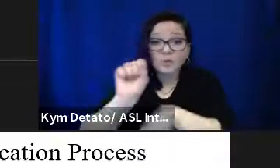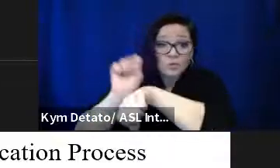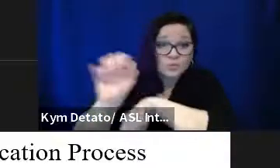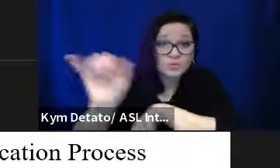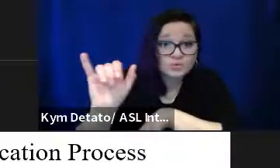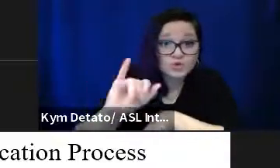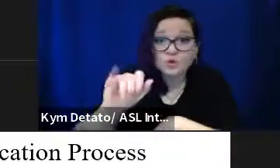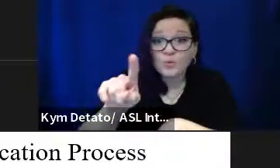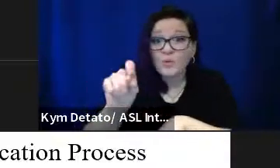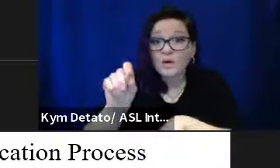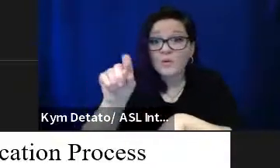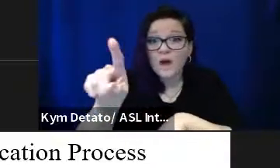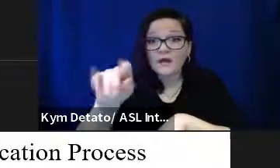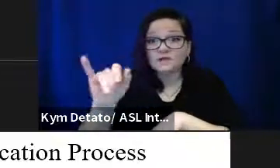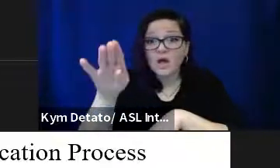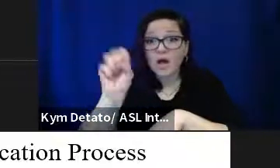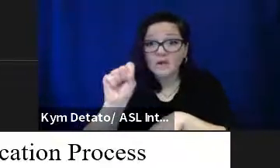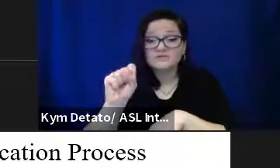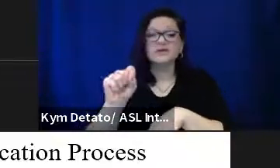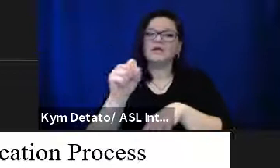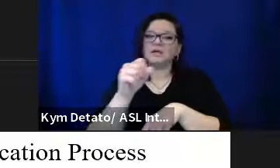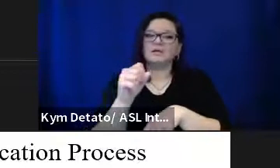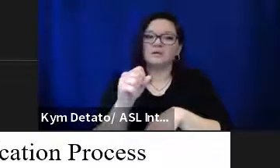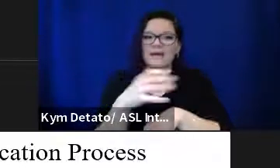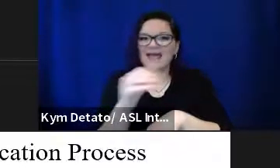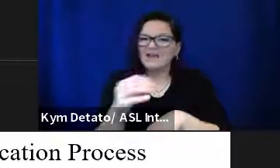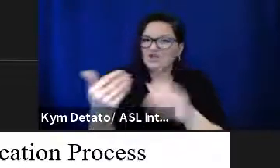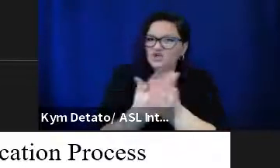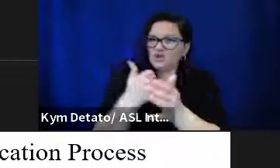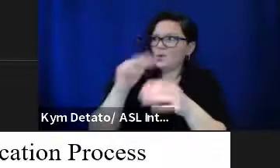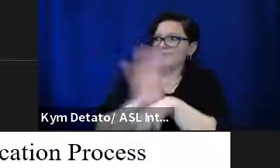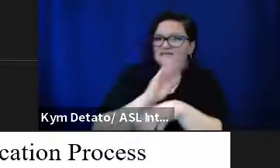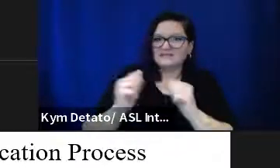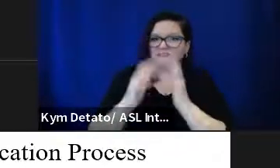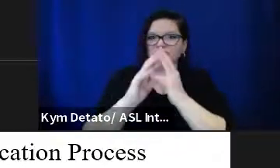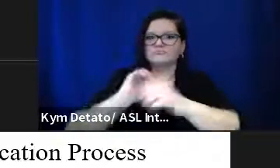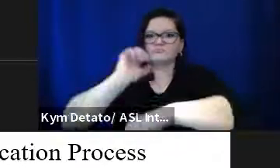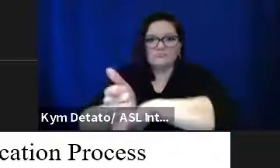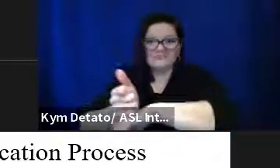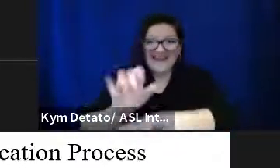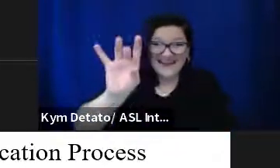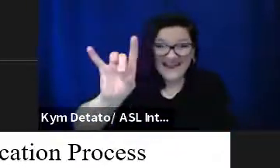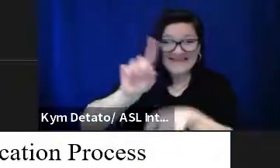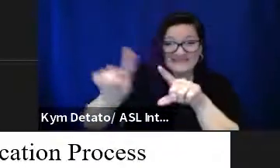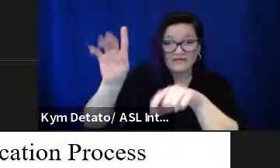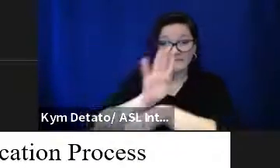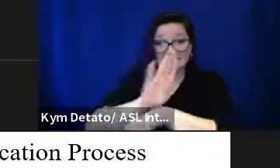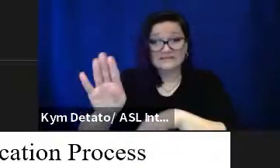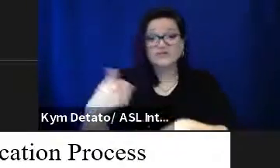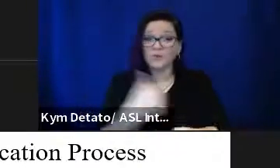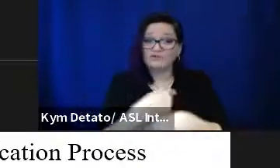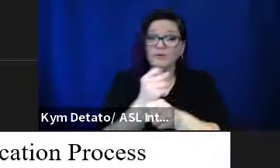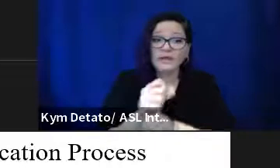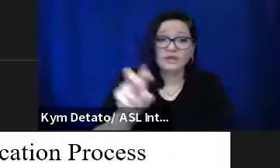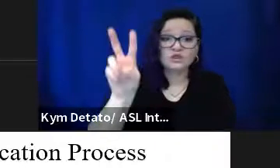relocate or create a new business at 8 different locations. And so far, we've improved over